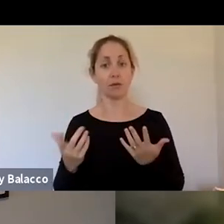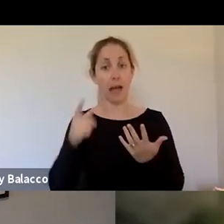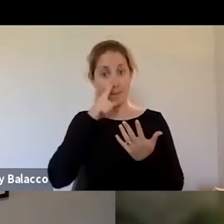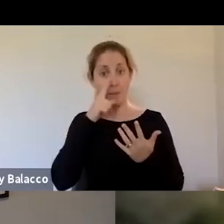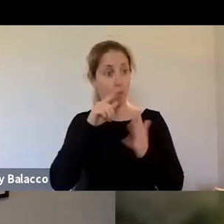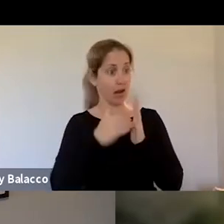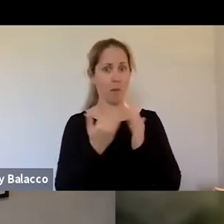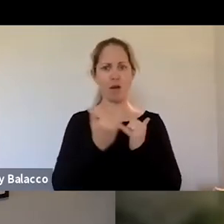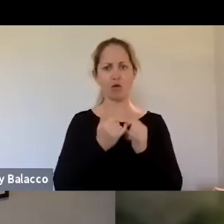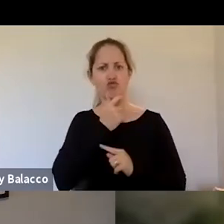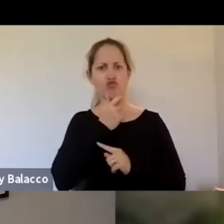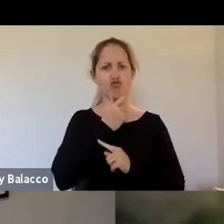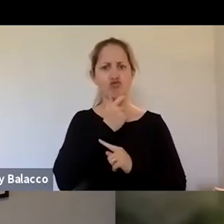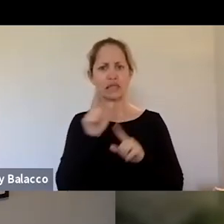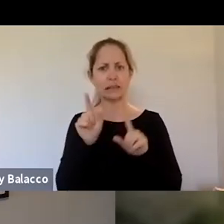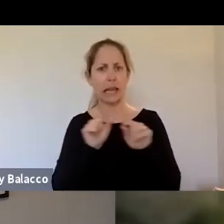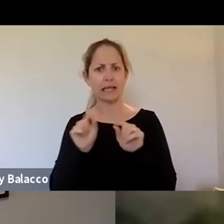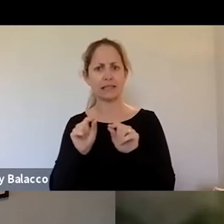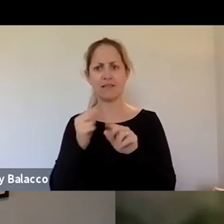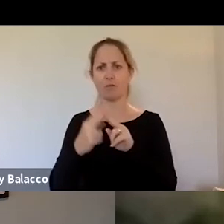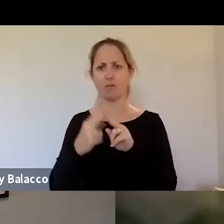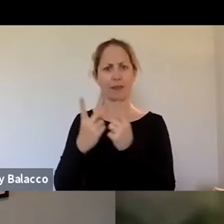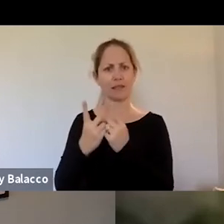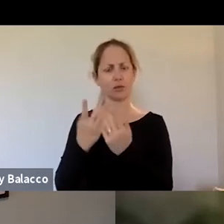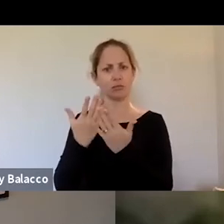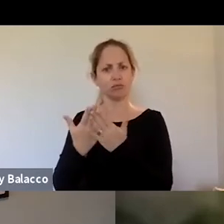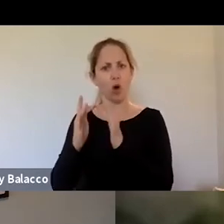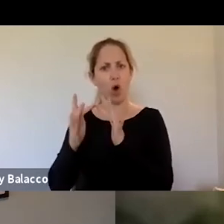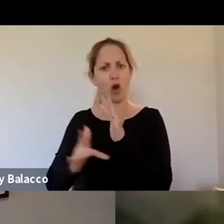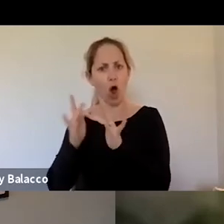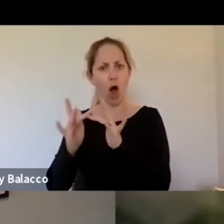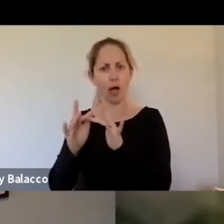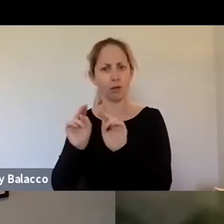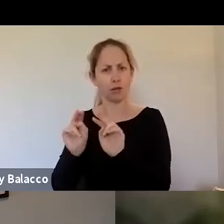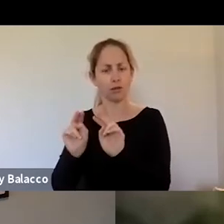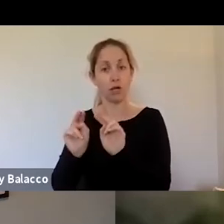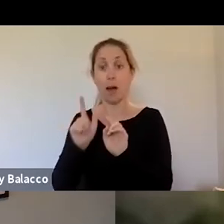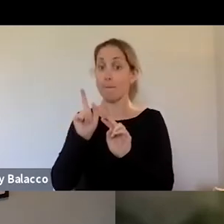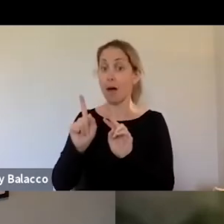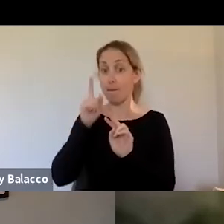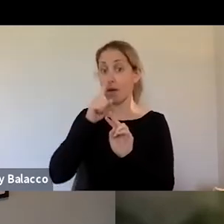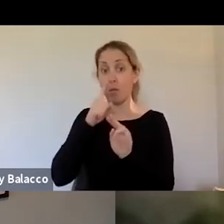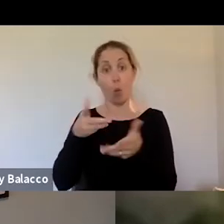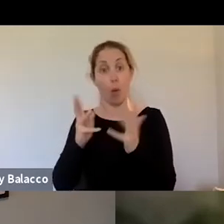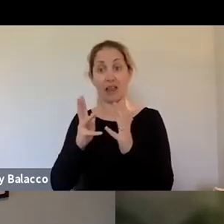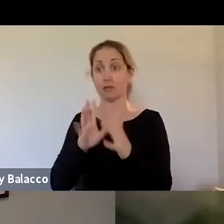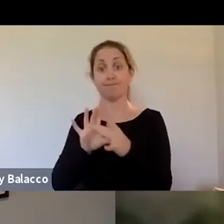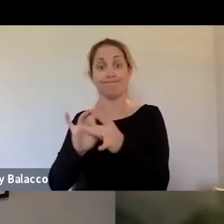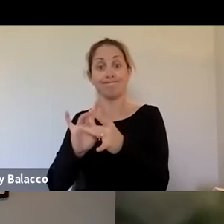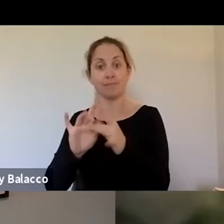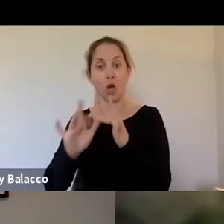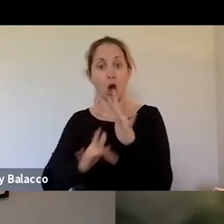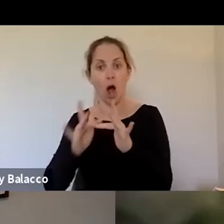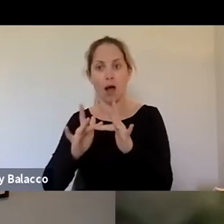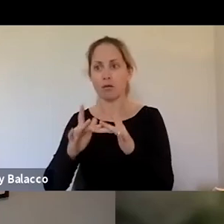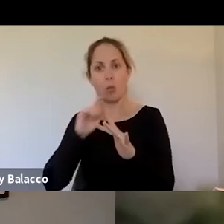time with what they'll engage with online, but those who are continuing to engage digitally are prepared to spend more. I think the discussion